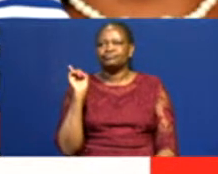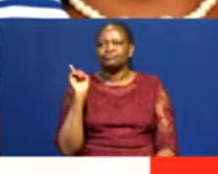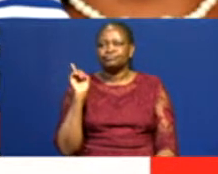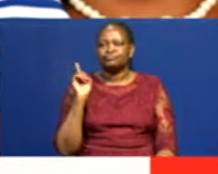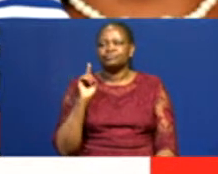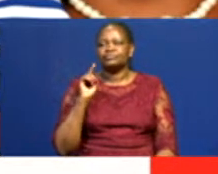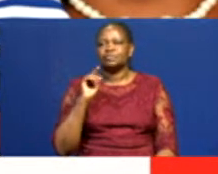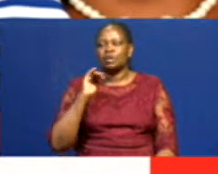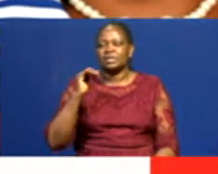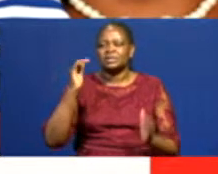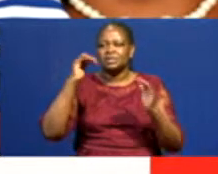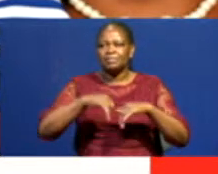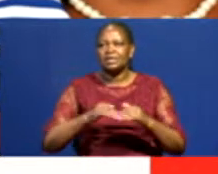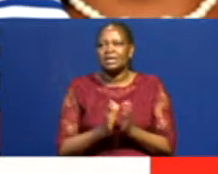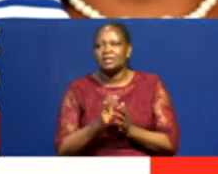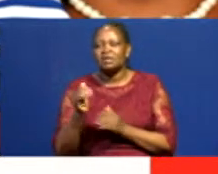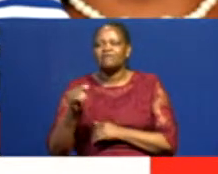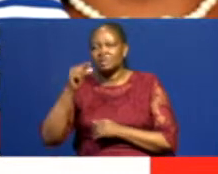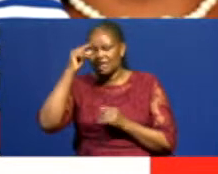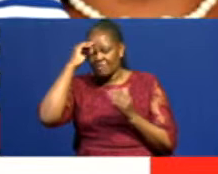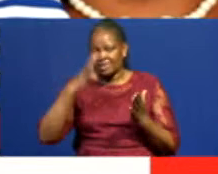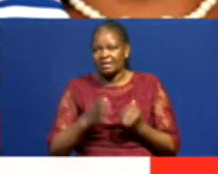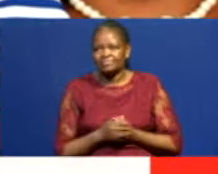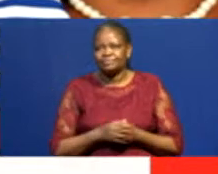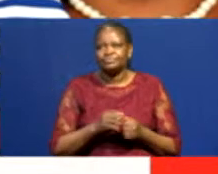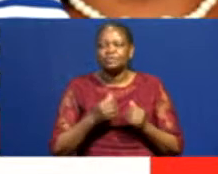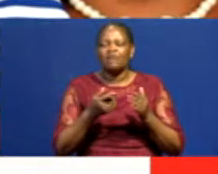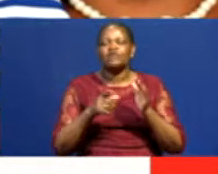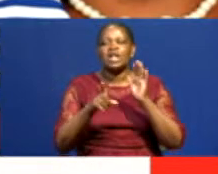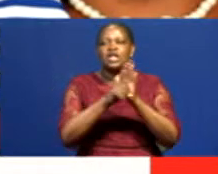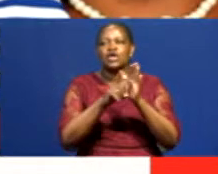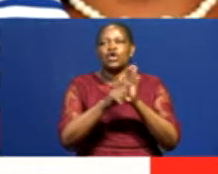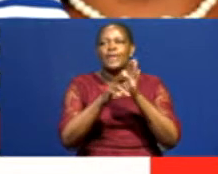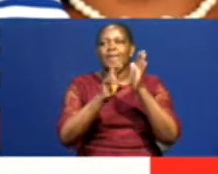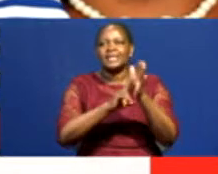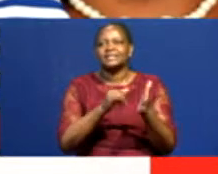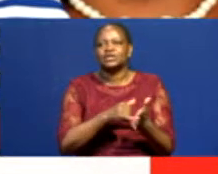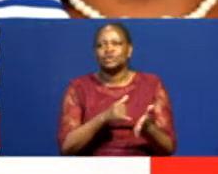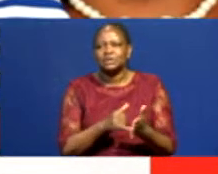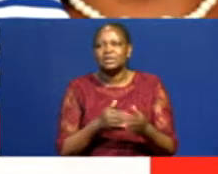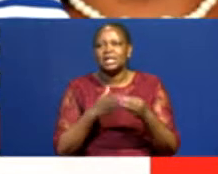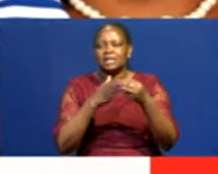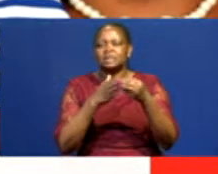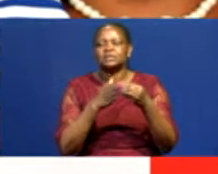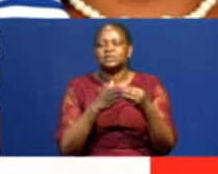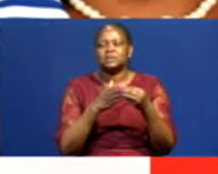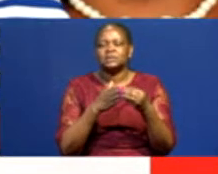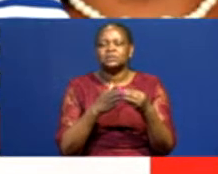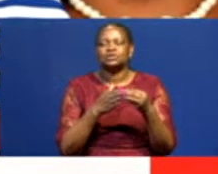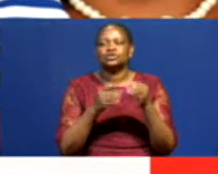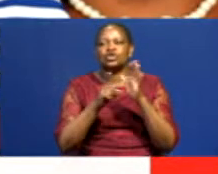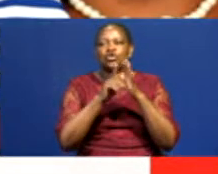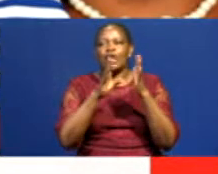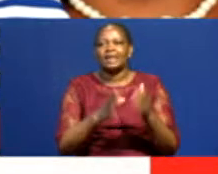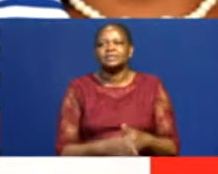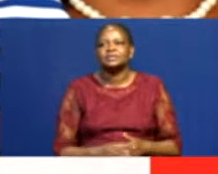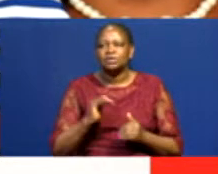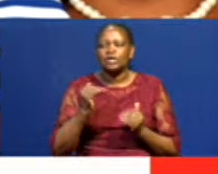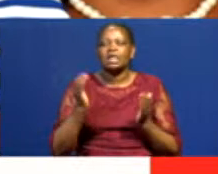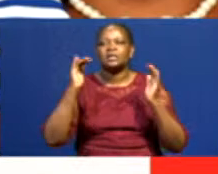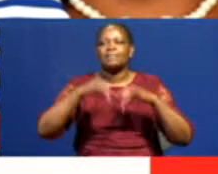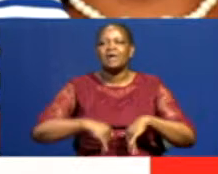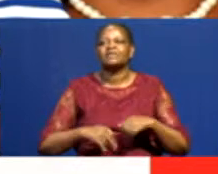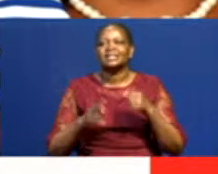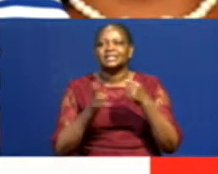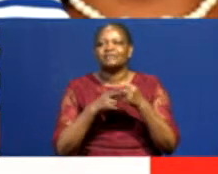governor. Each side has been allowed 9 legal representatives, including the lead counsels. The County Assembly has lined up